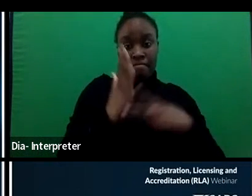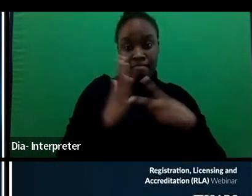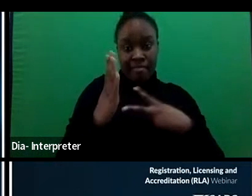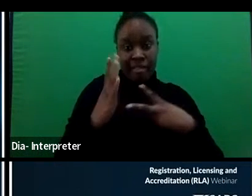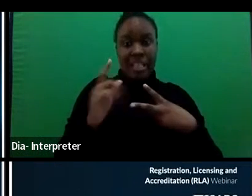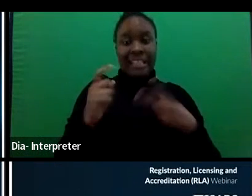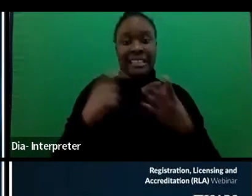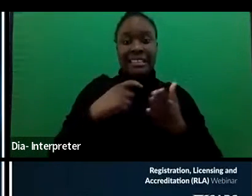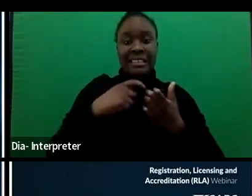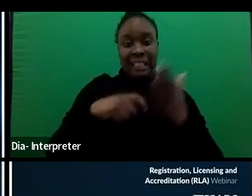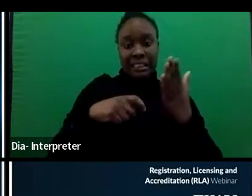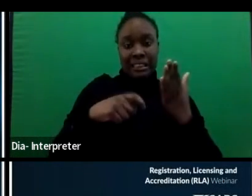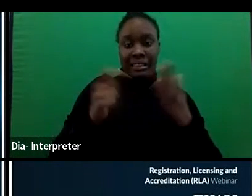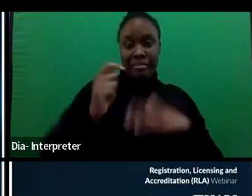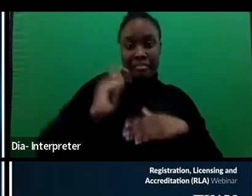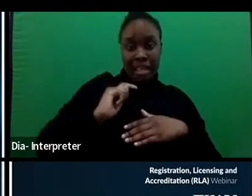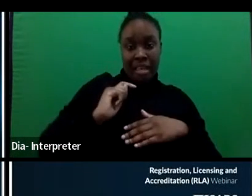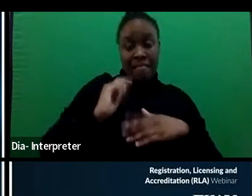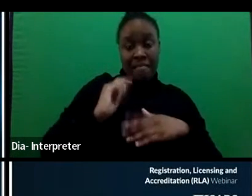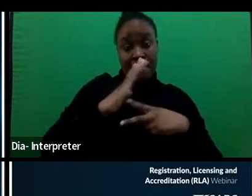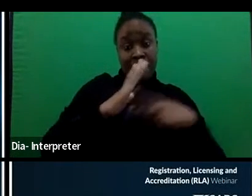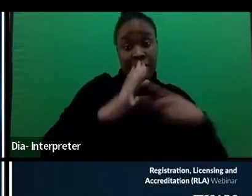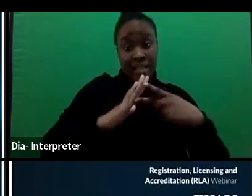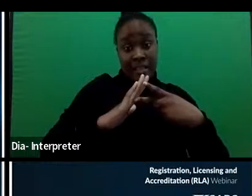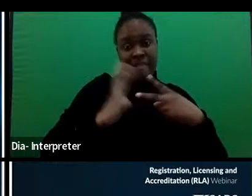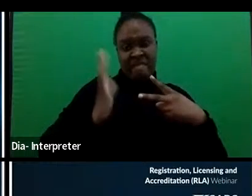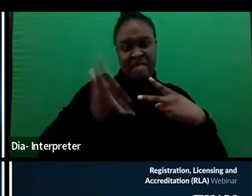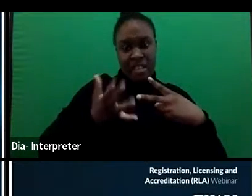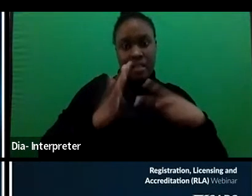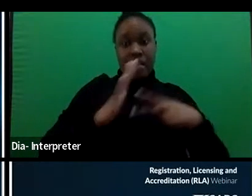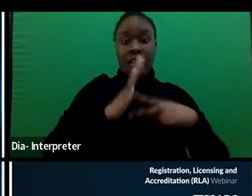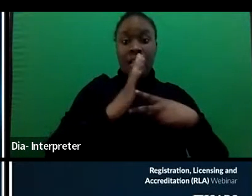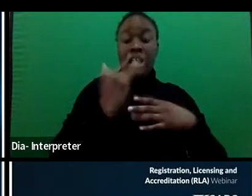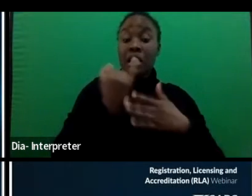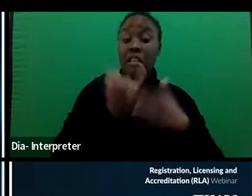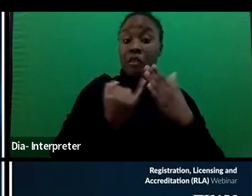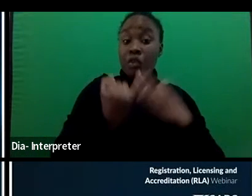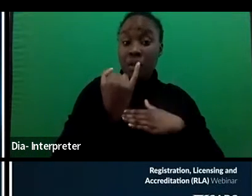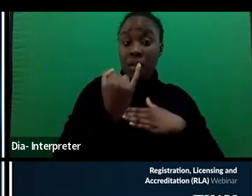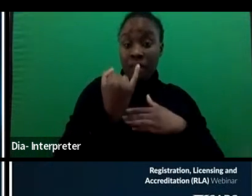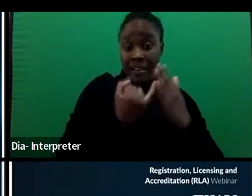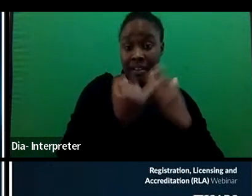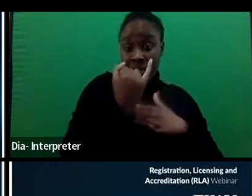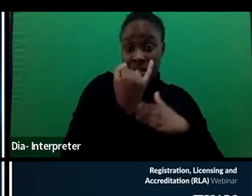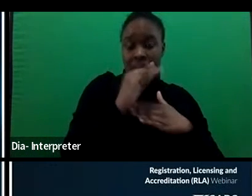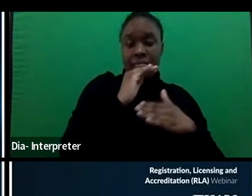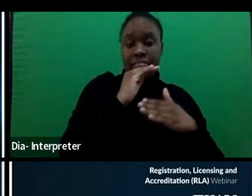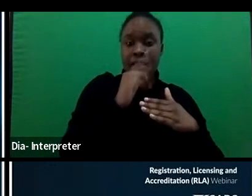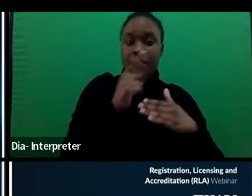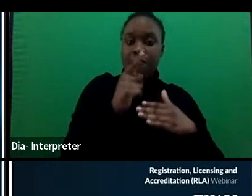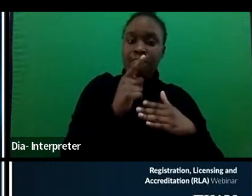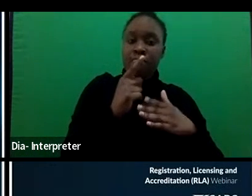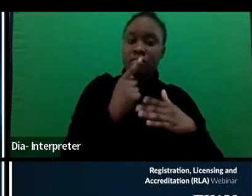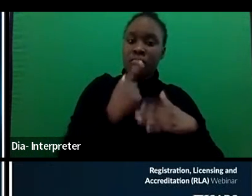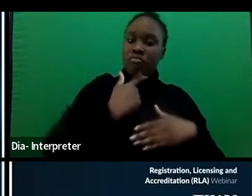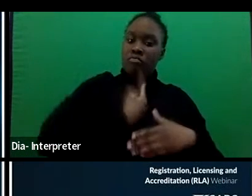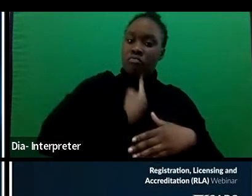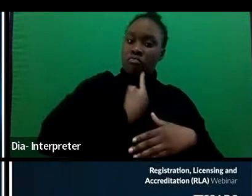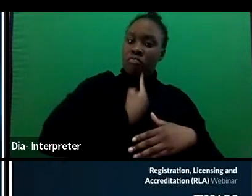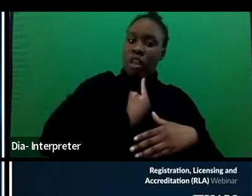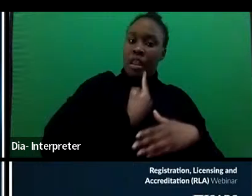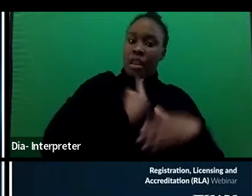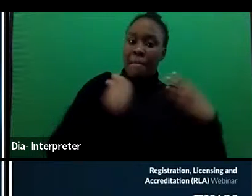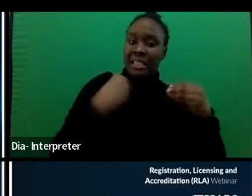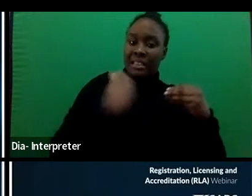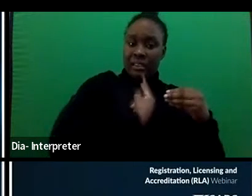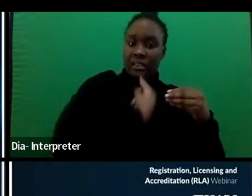that I will concentrate on. The first one will be an individual, the taxpayers that are trading as sole traders.